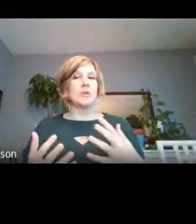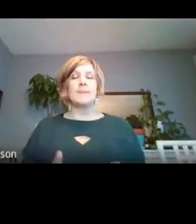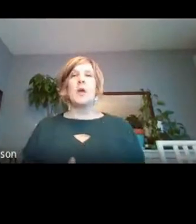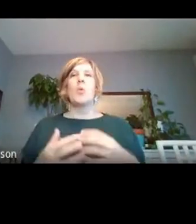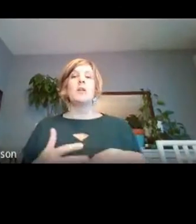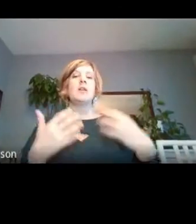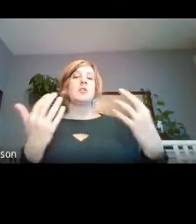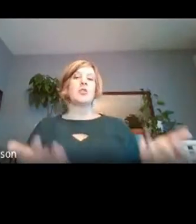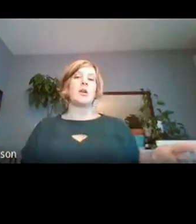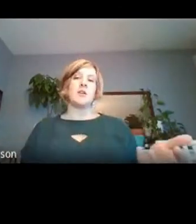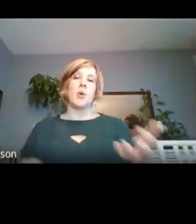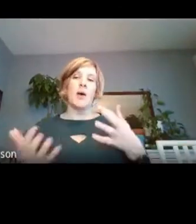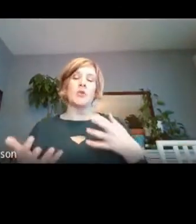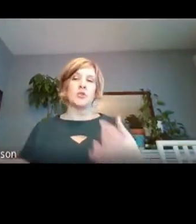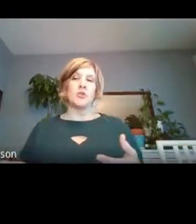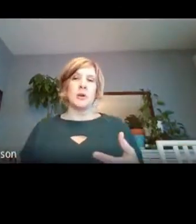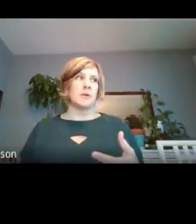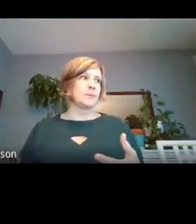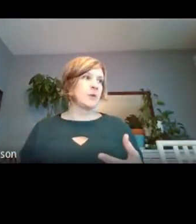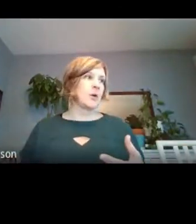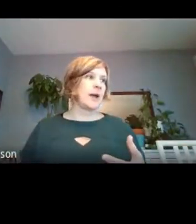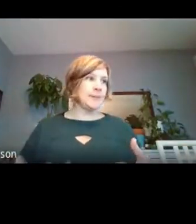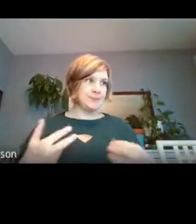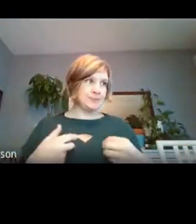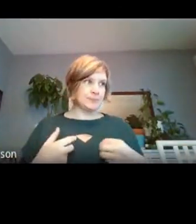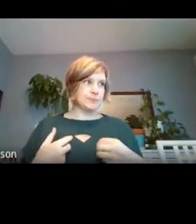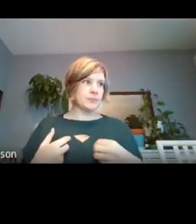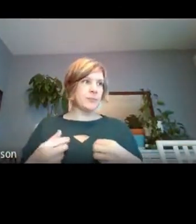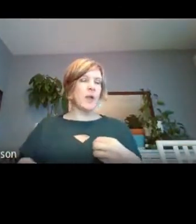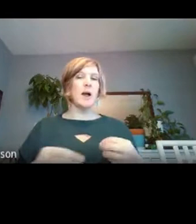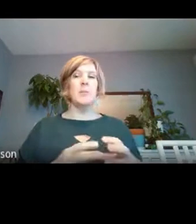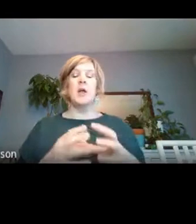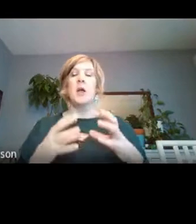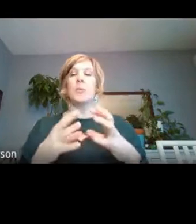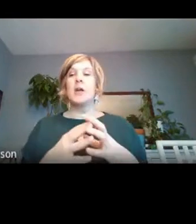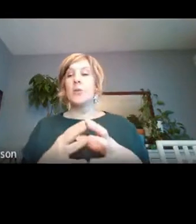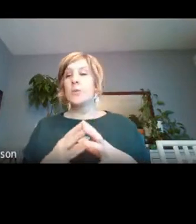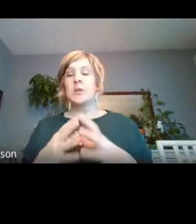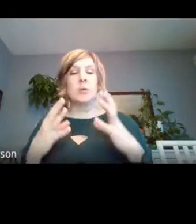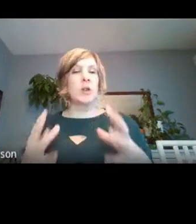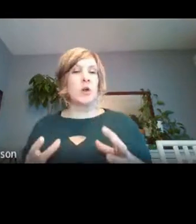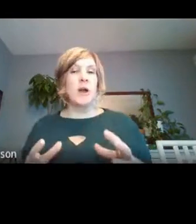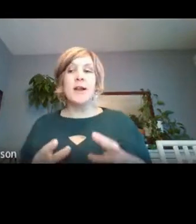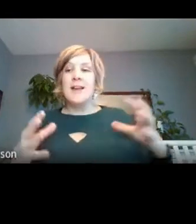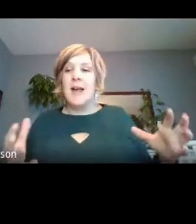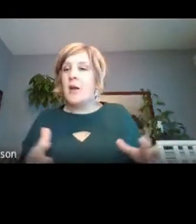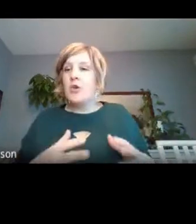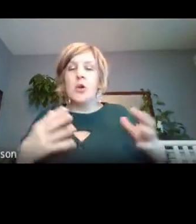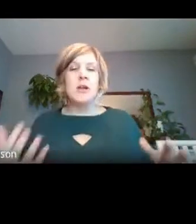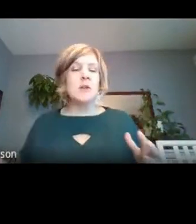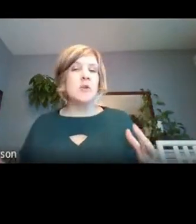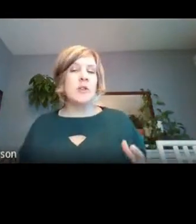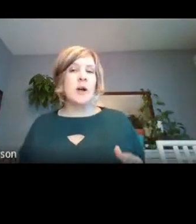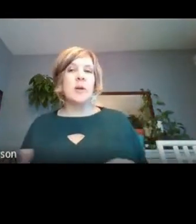are no different what is the trust that you have with your students okay um breakout rooms can be really great again